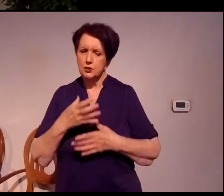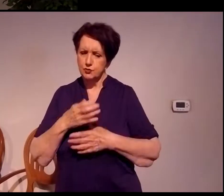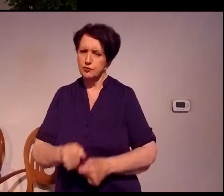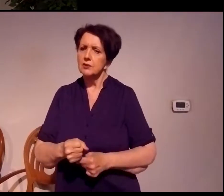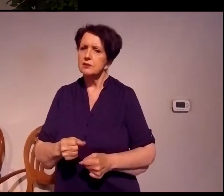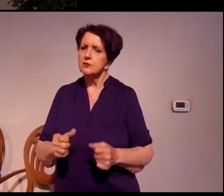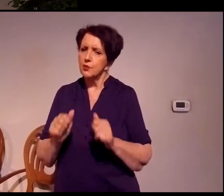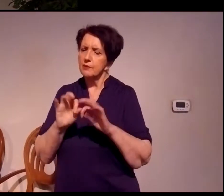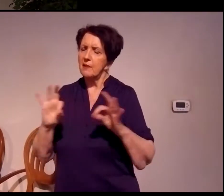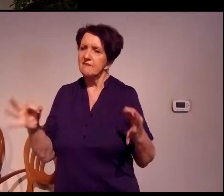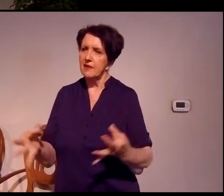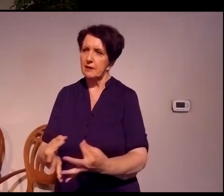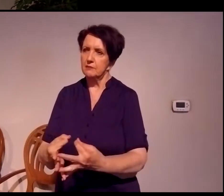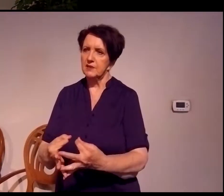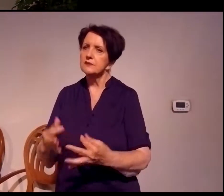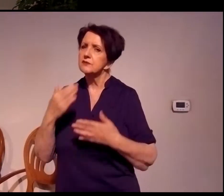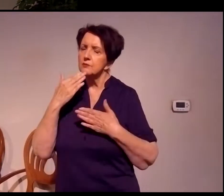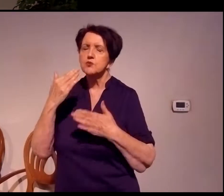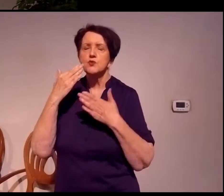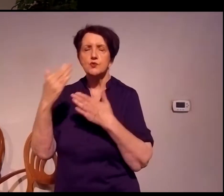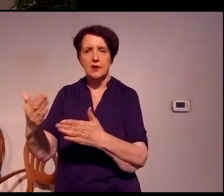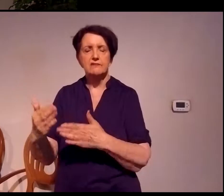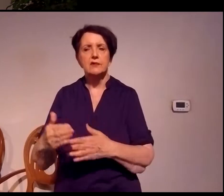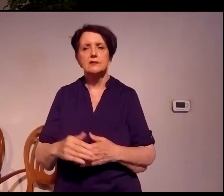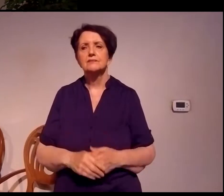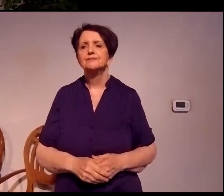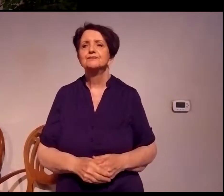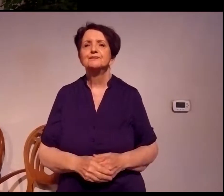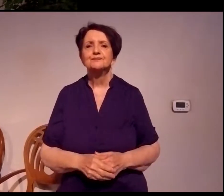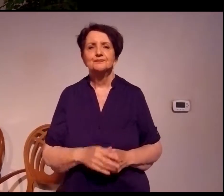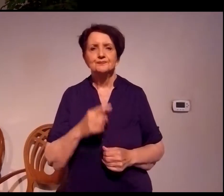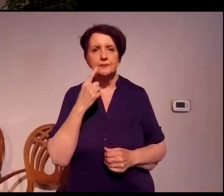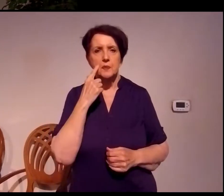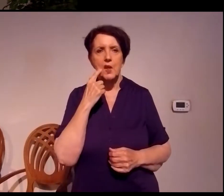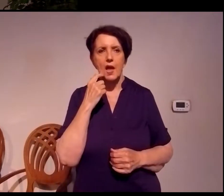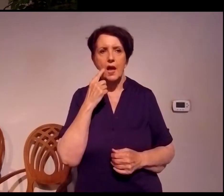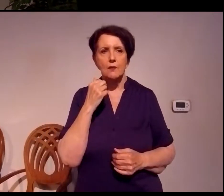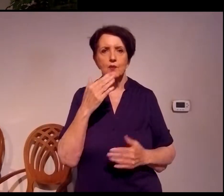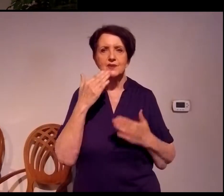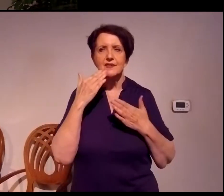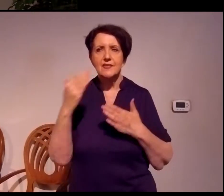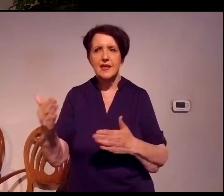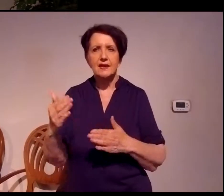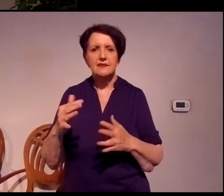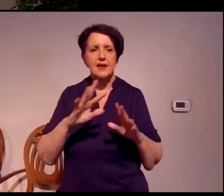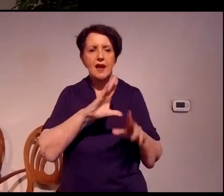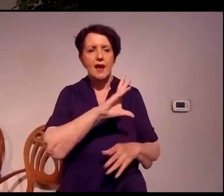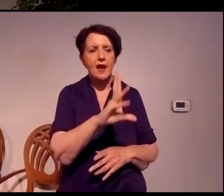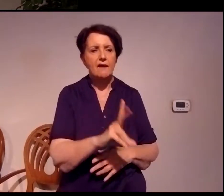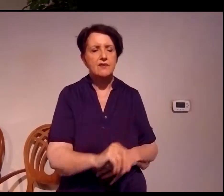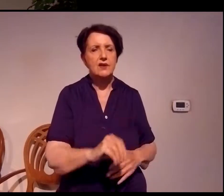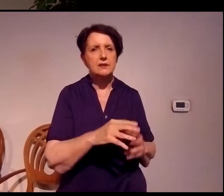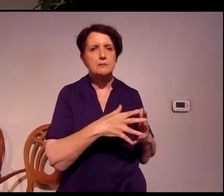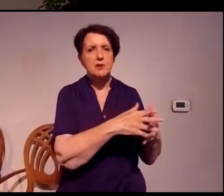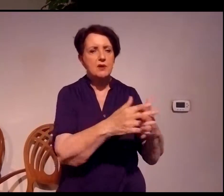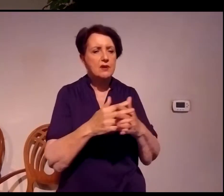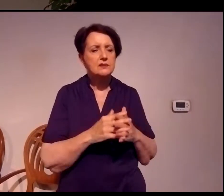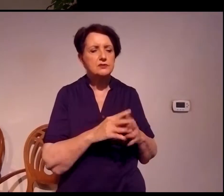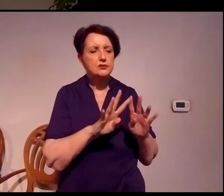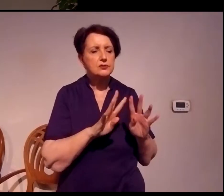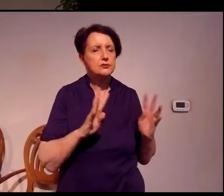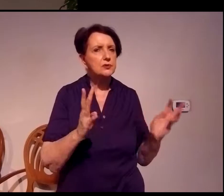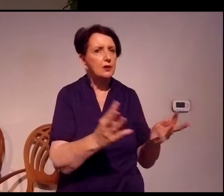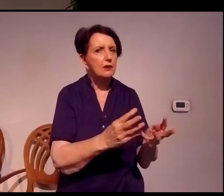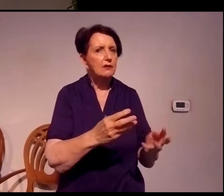so I'm grateful, very grateful to be here. I want to thank the African American Circle for inviting me to spend time with